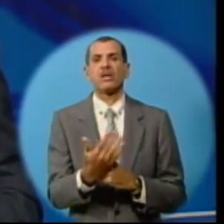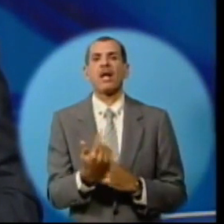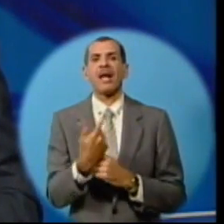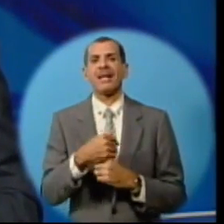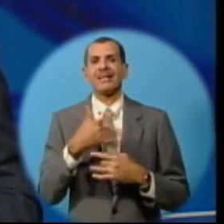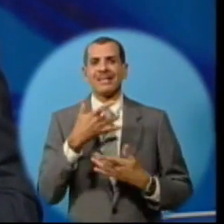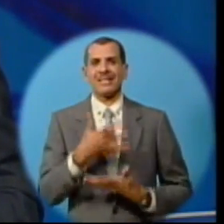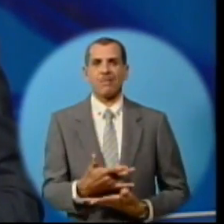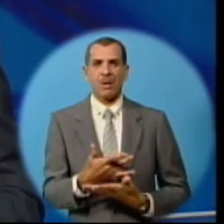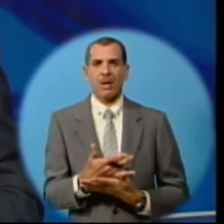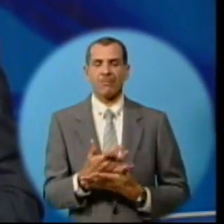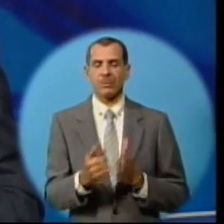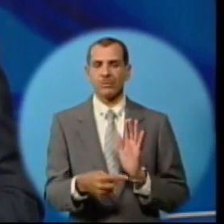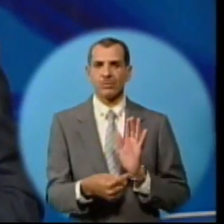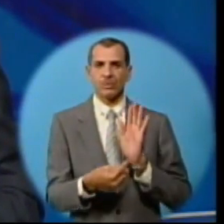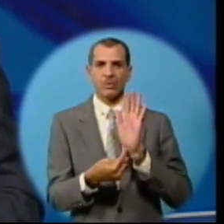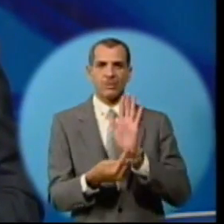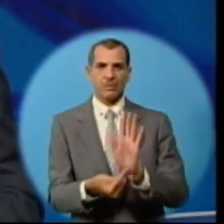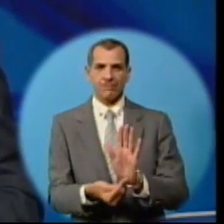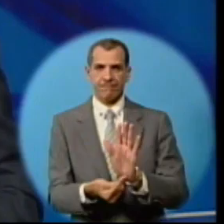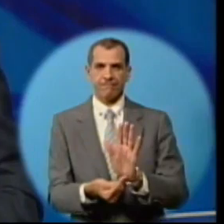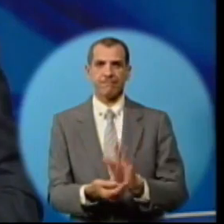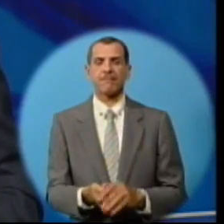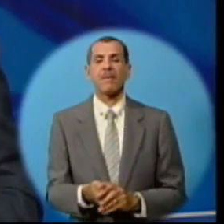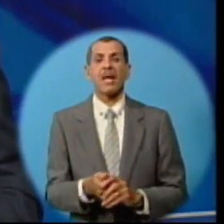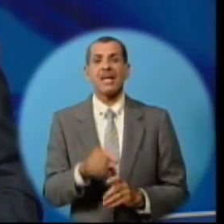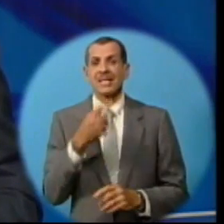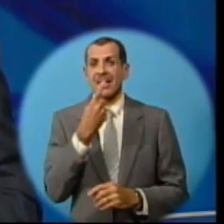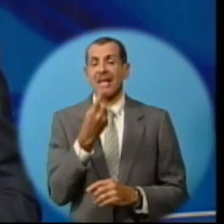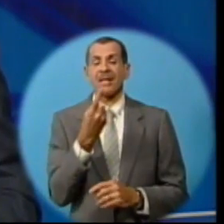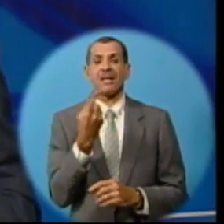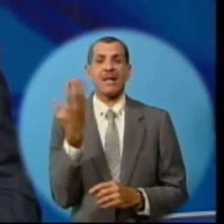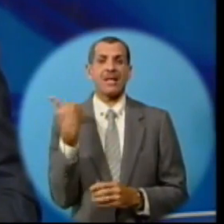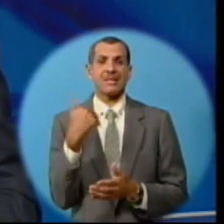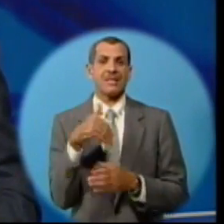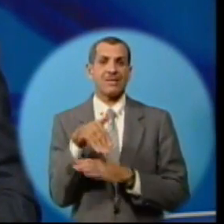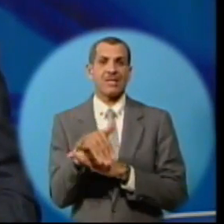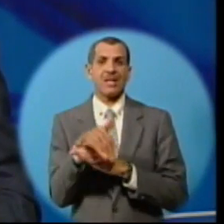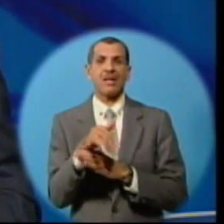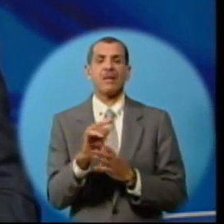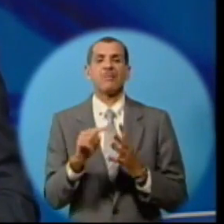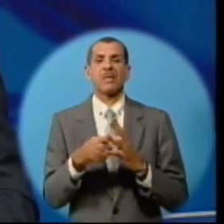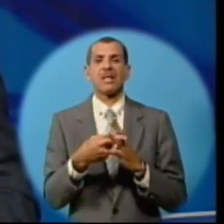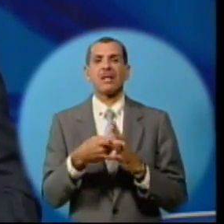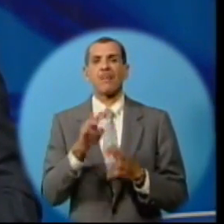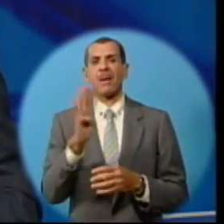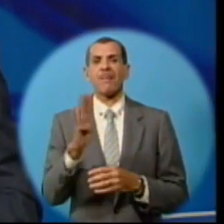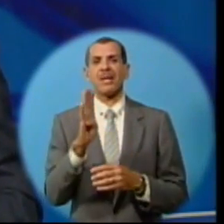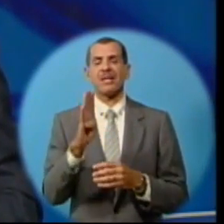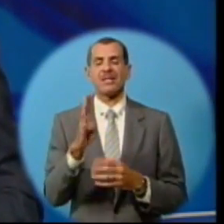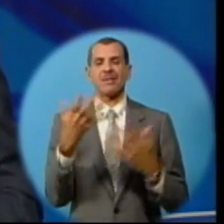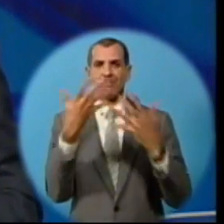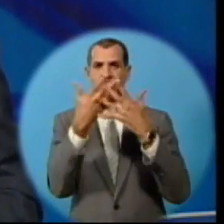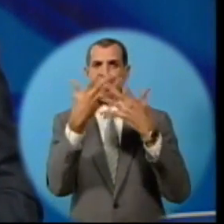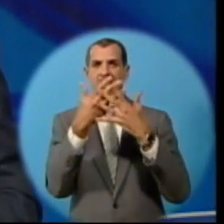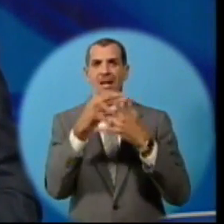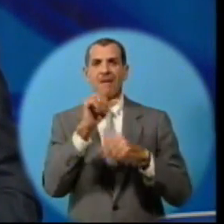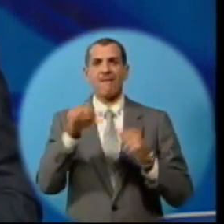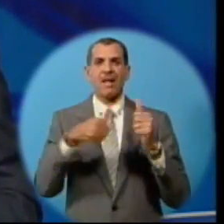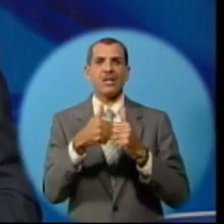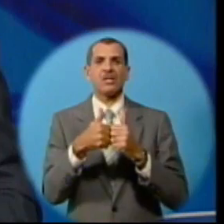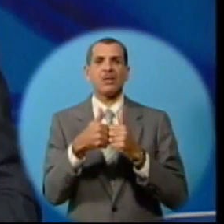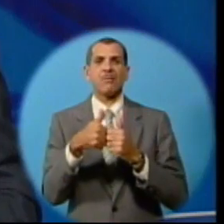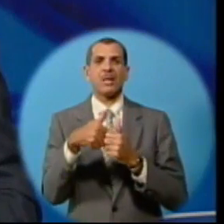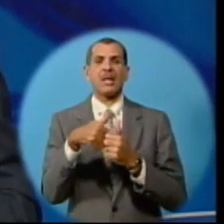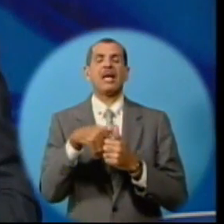disappointing revelation. Magistrate Sweet was making that comment last evening during the launch of the Barbados Prison Fellowship Angel Tree